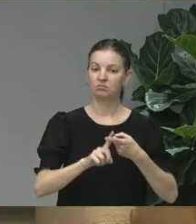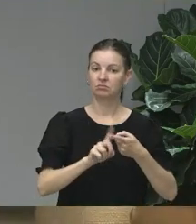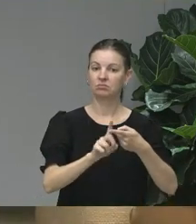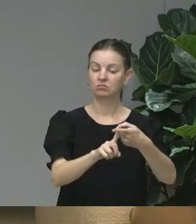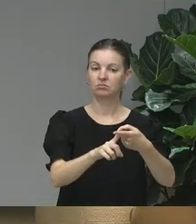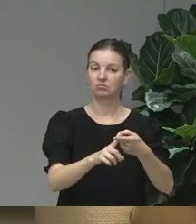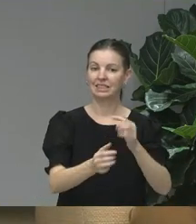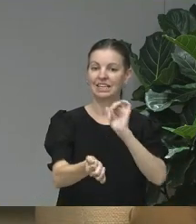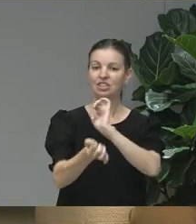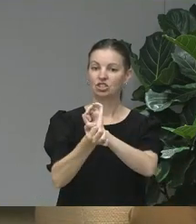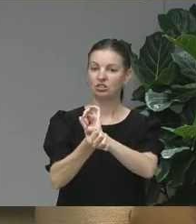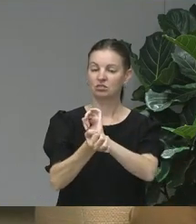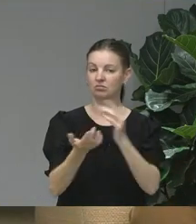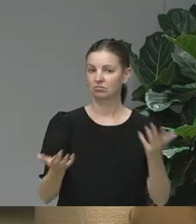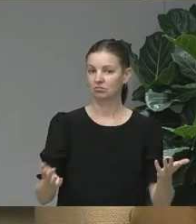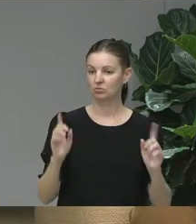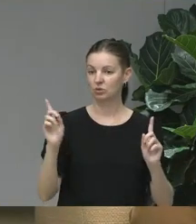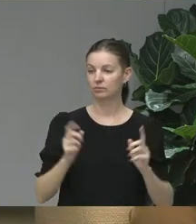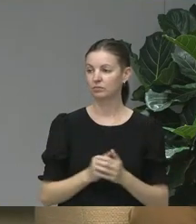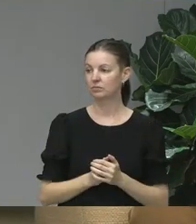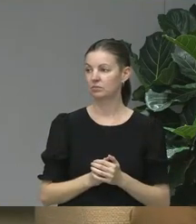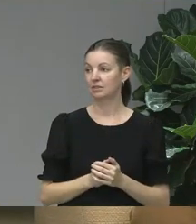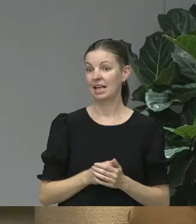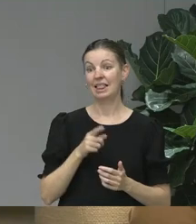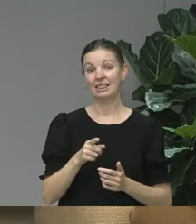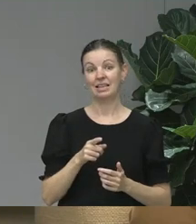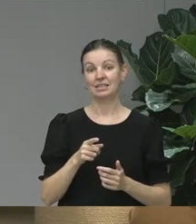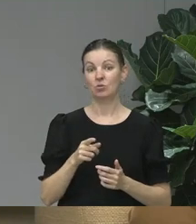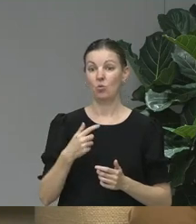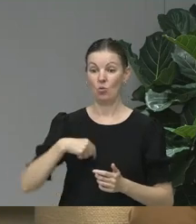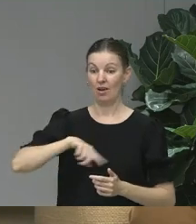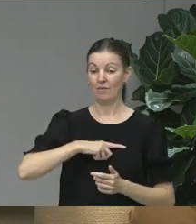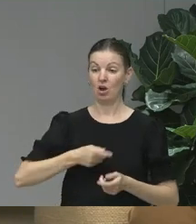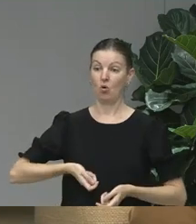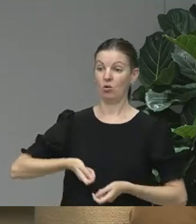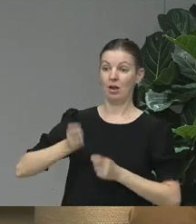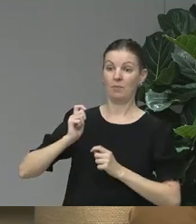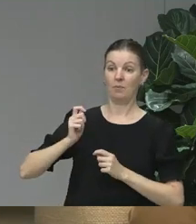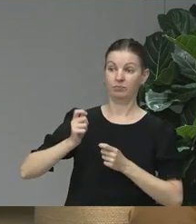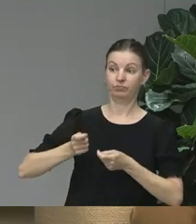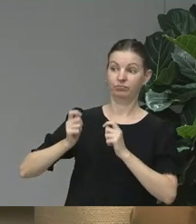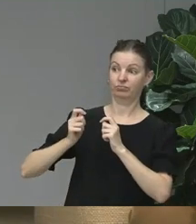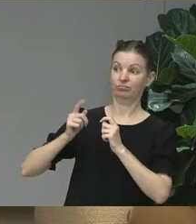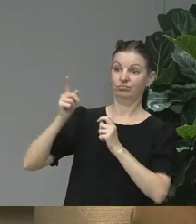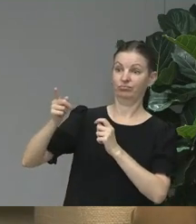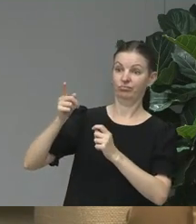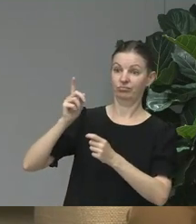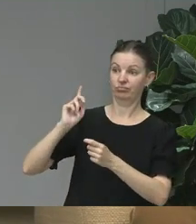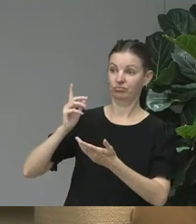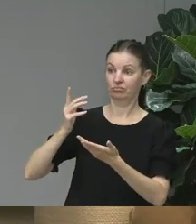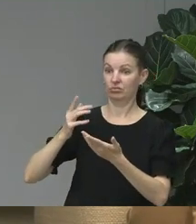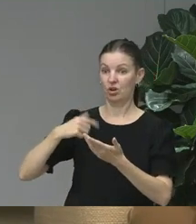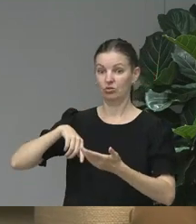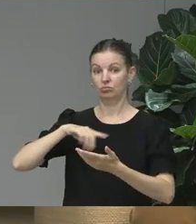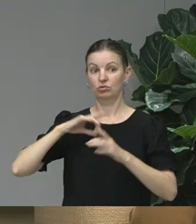Well, this is one of the examples where we have repeatedly been called out internationally for failing to meet international human rights